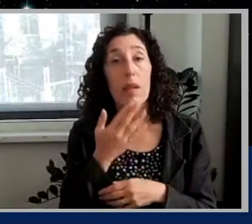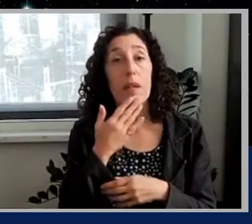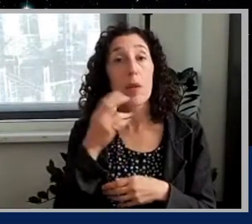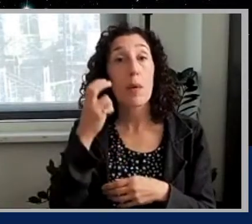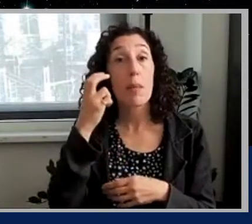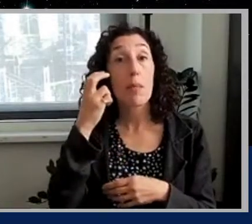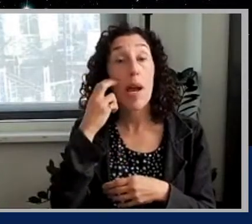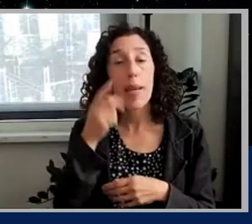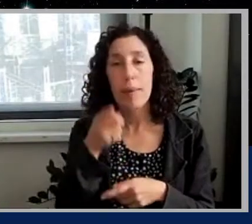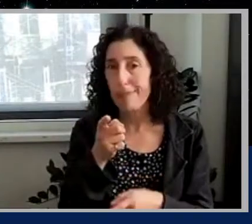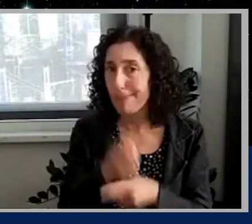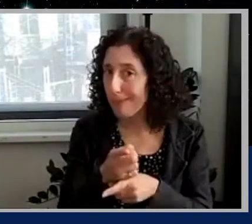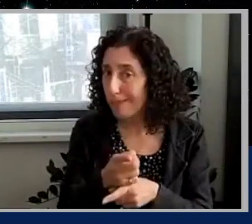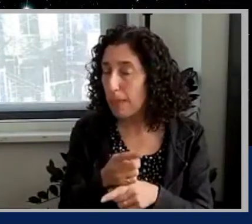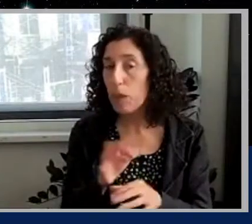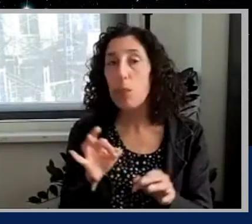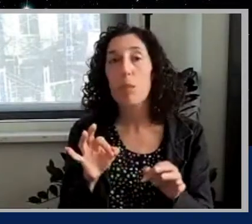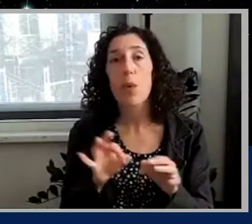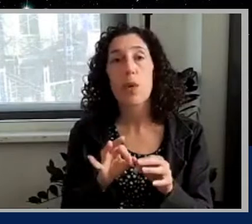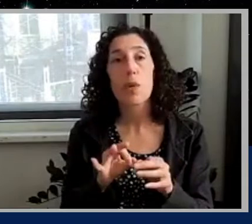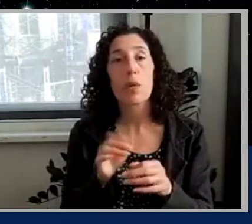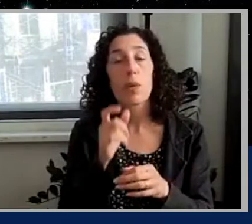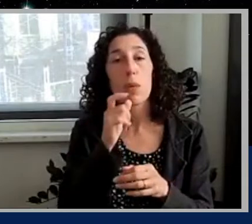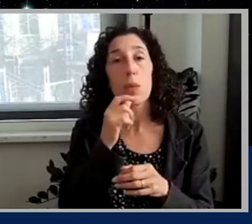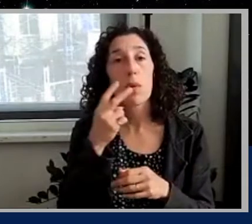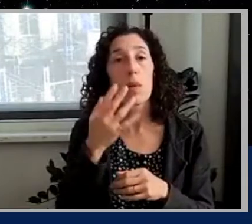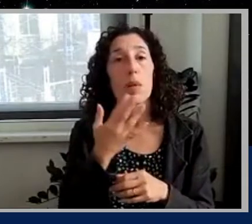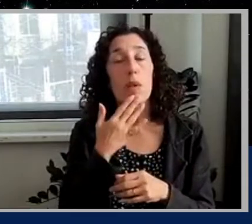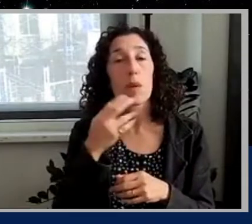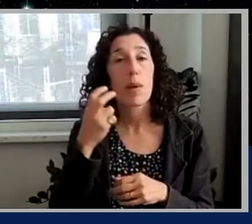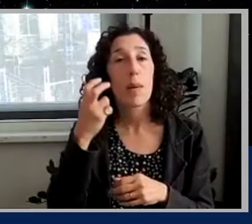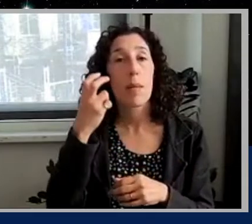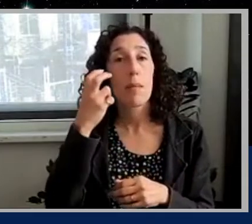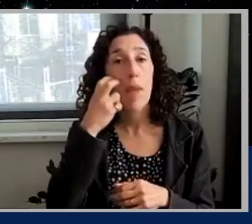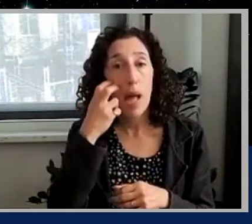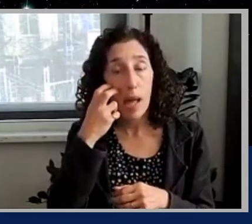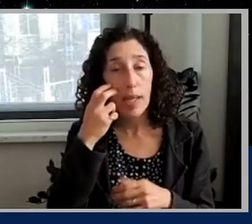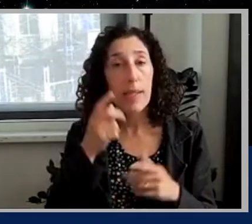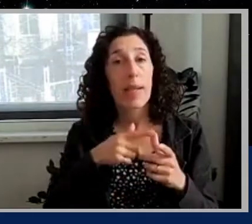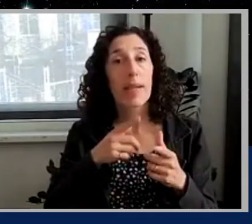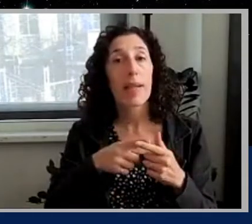making figures. Like that's a really huge problem still that we've been working on.